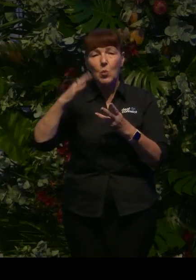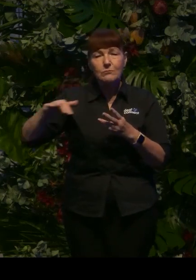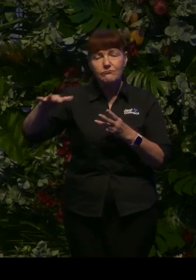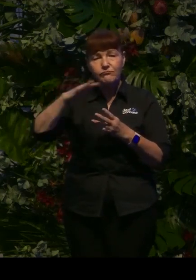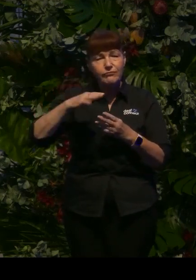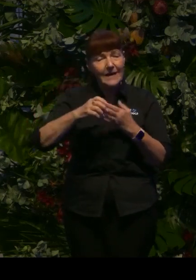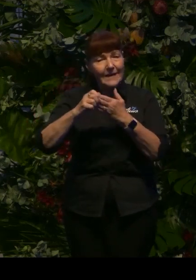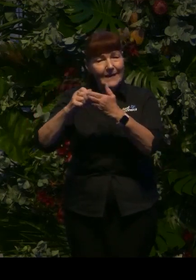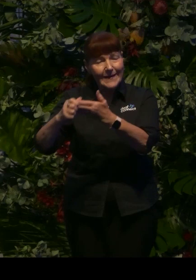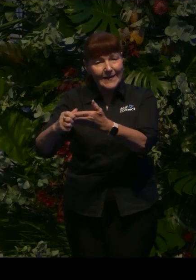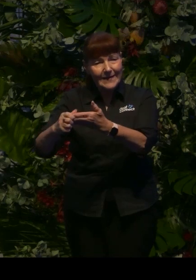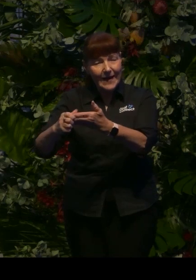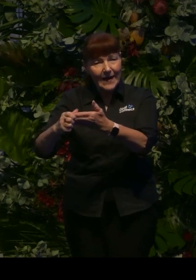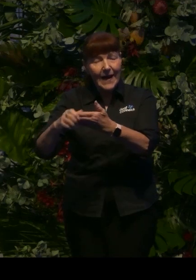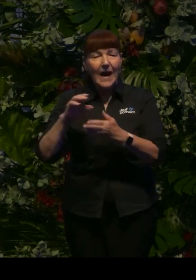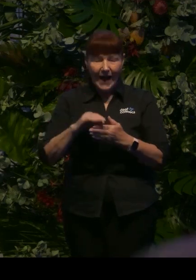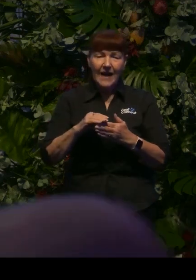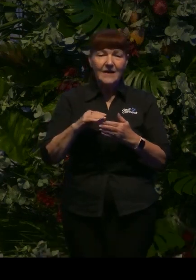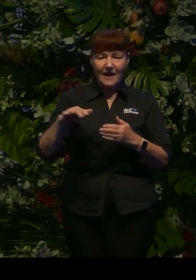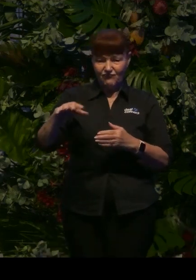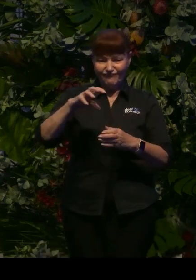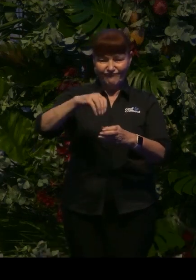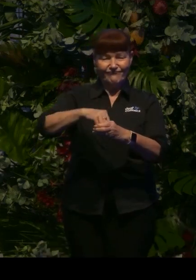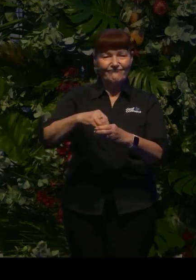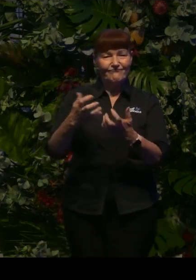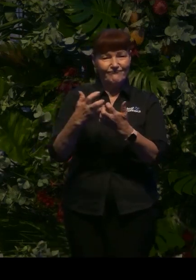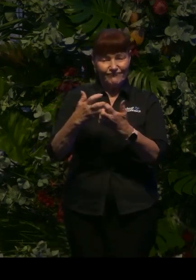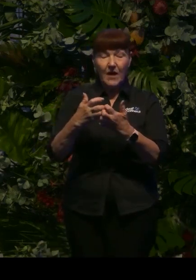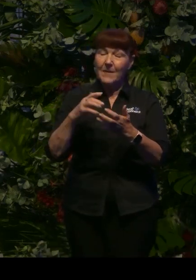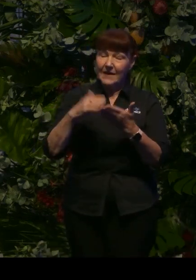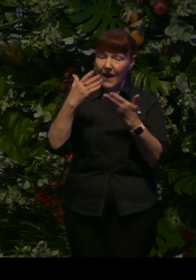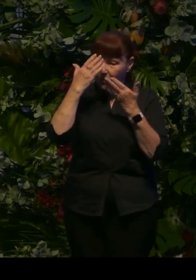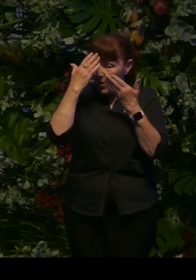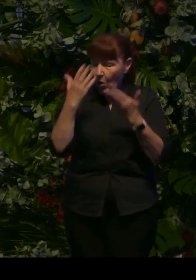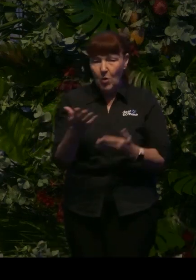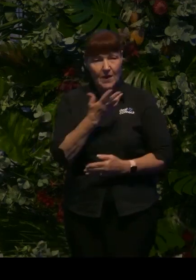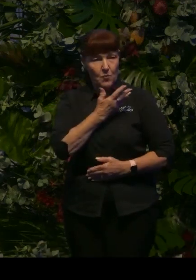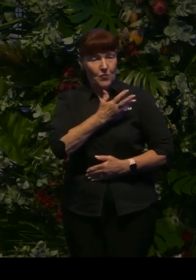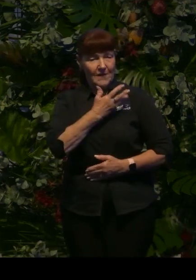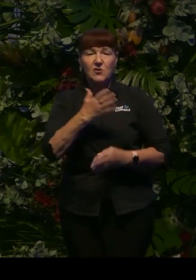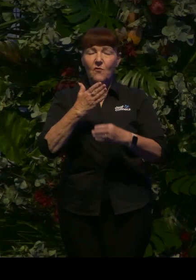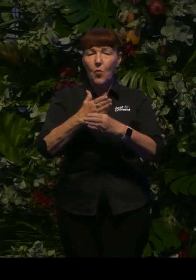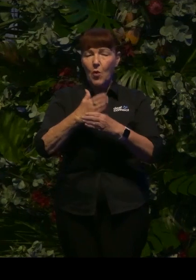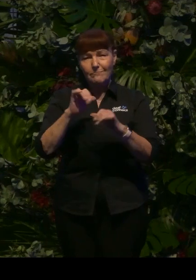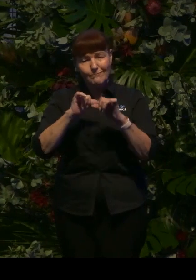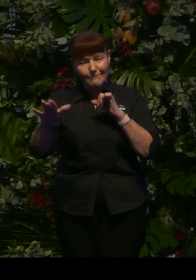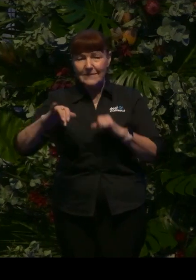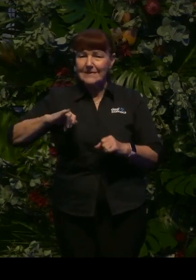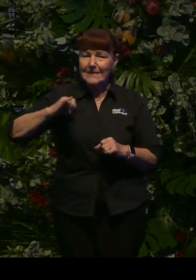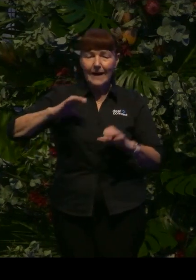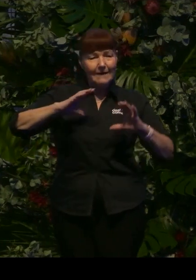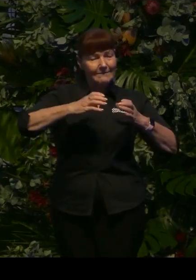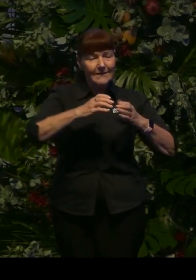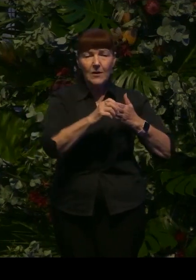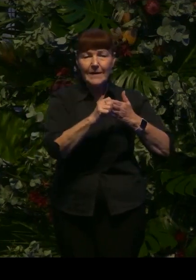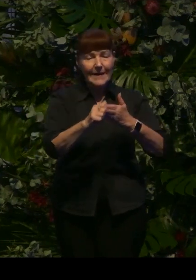adjunct faculty at the local uni. I now have the incredible honor and privilege of working with a brilliant group of staff members and